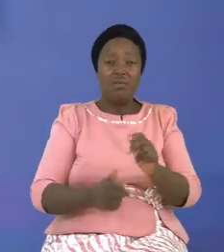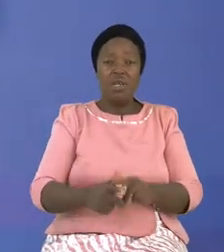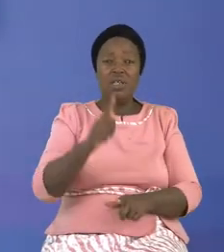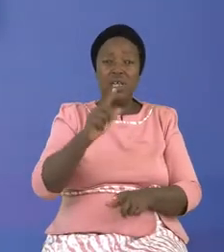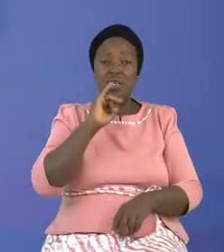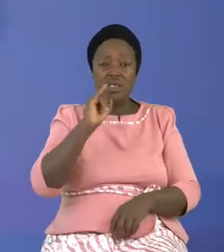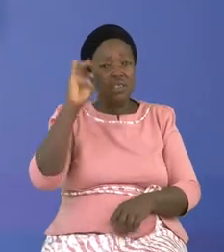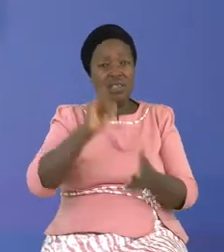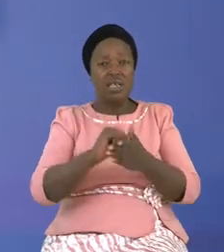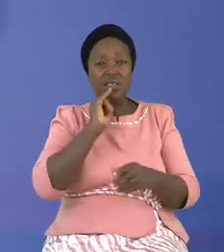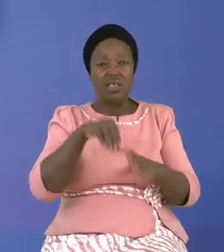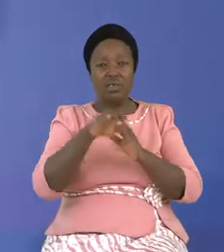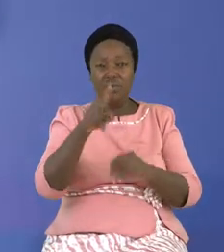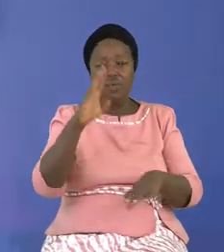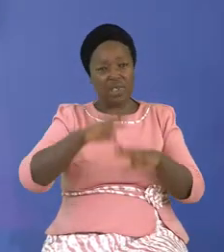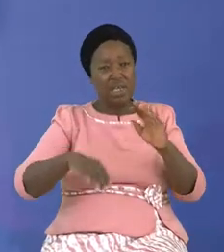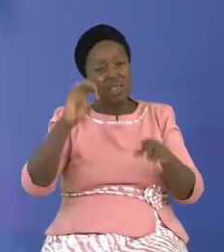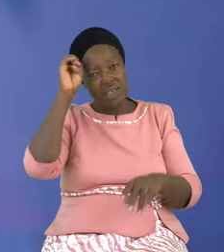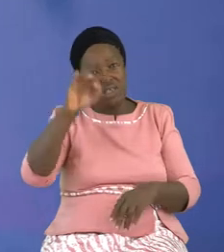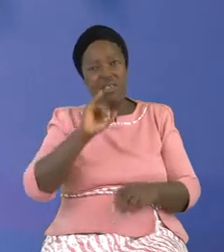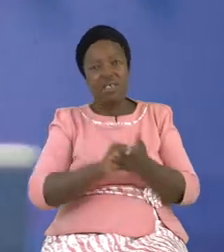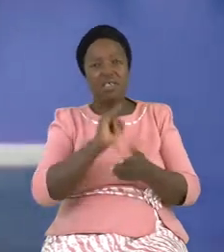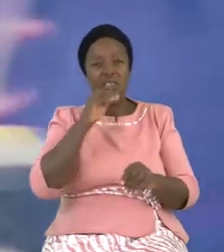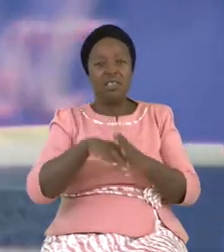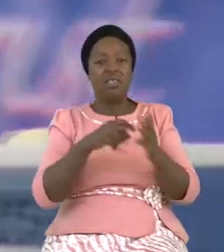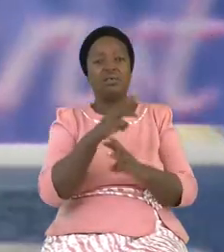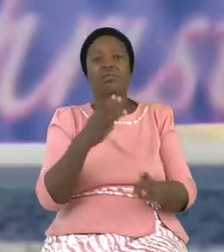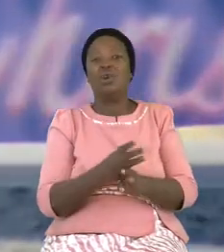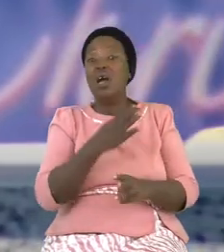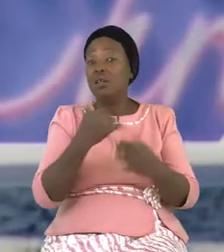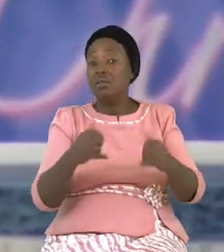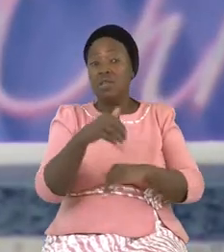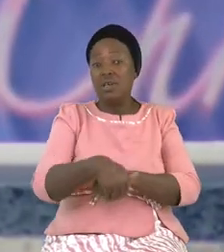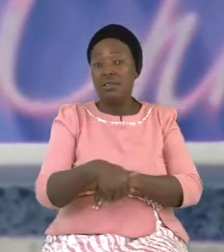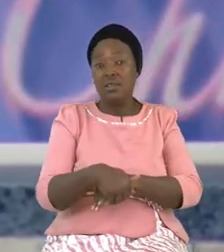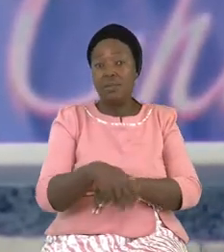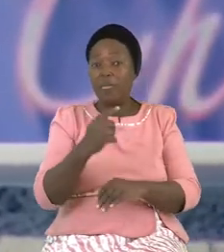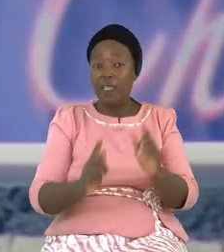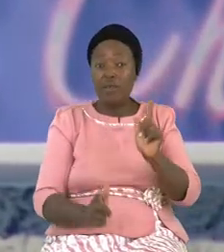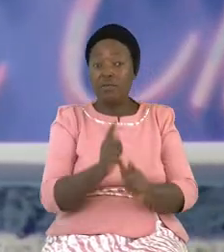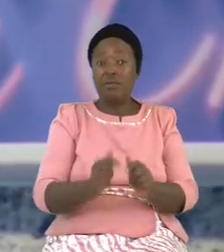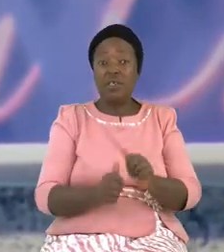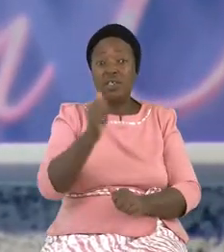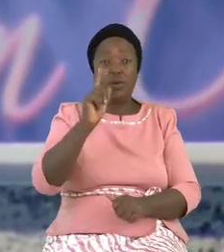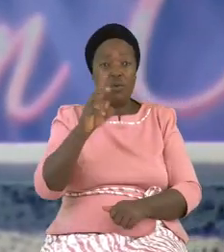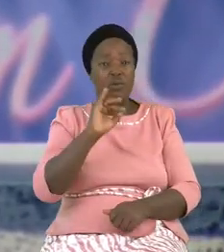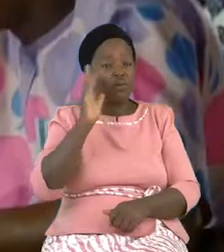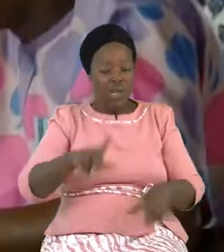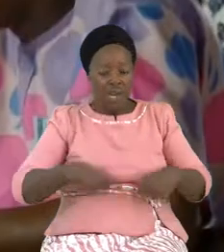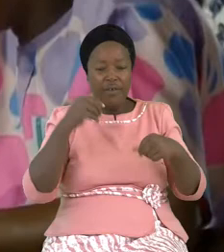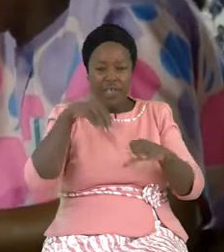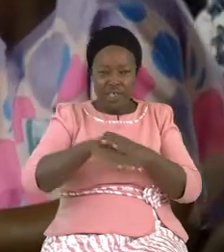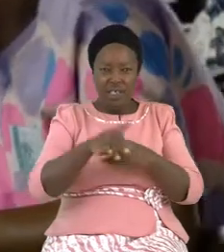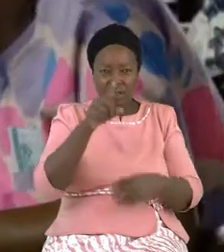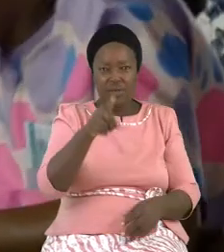you than he that is in the world. And tonight, the greater one will dwell inside you.